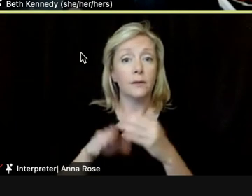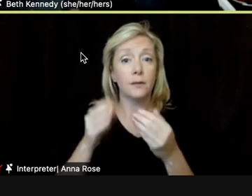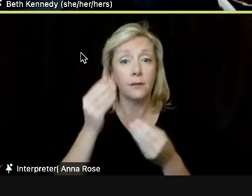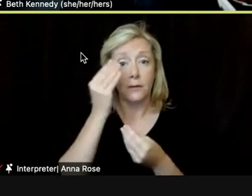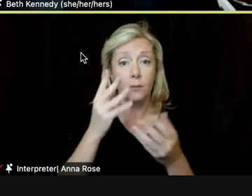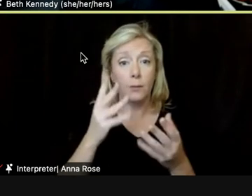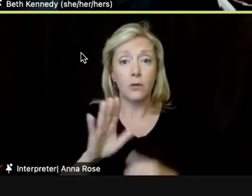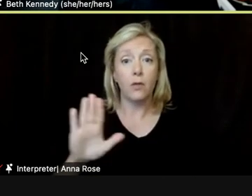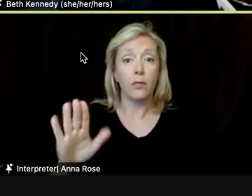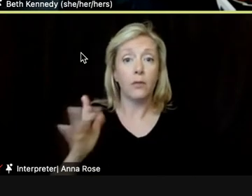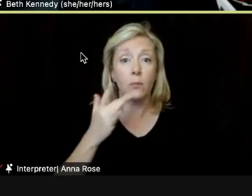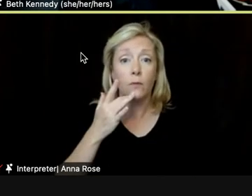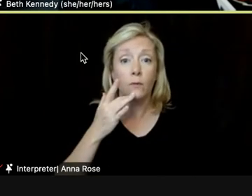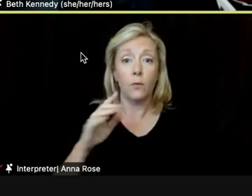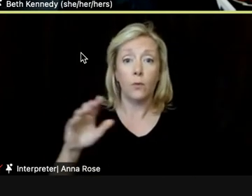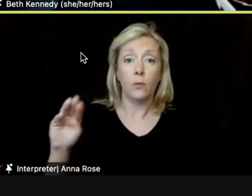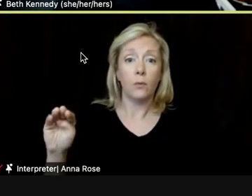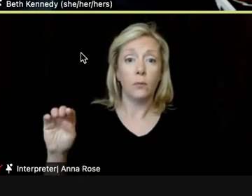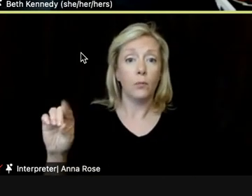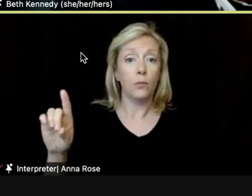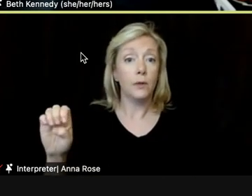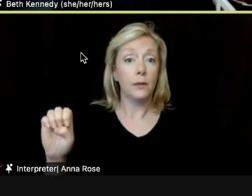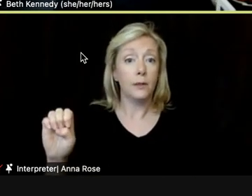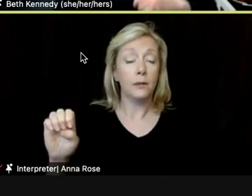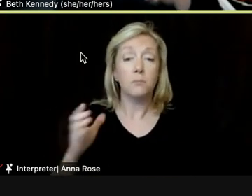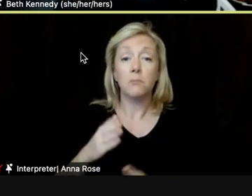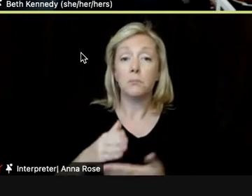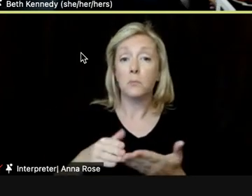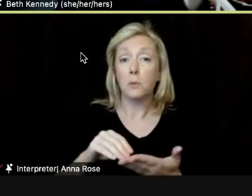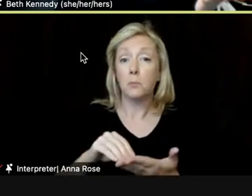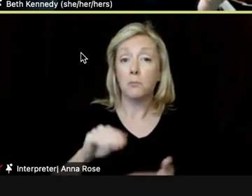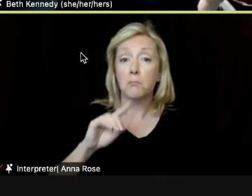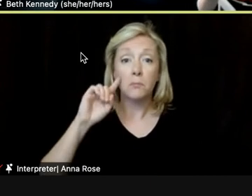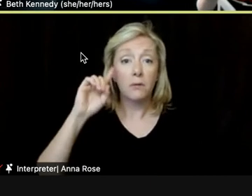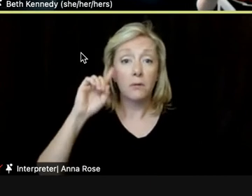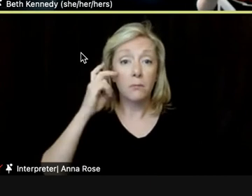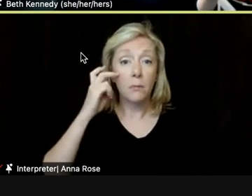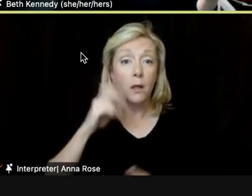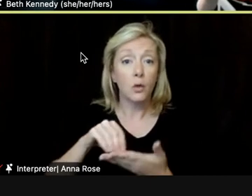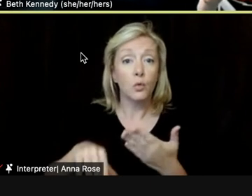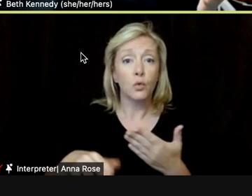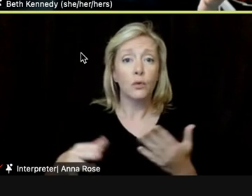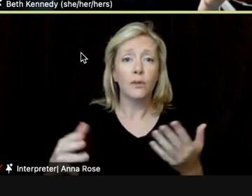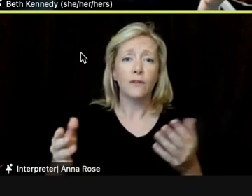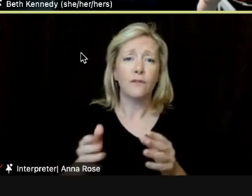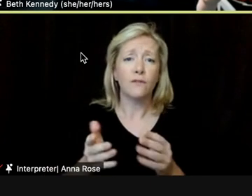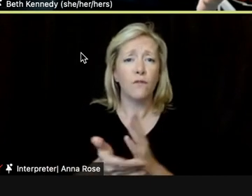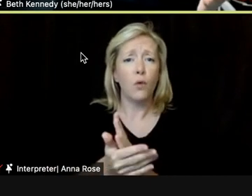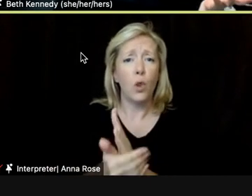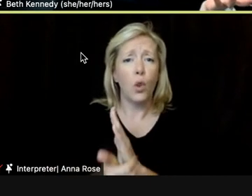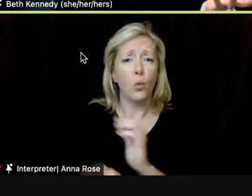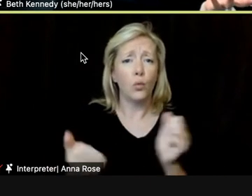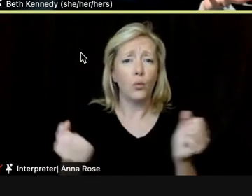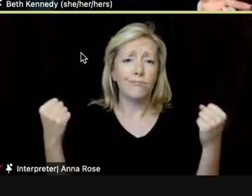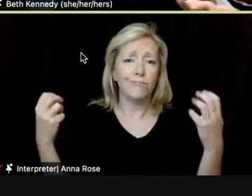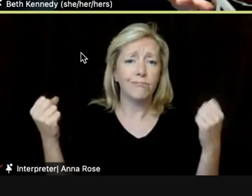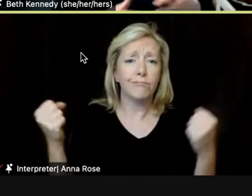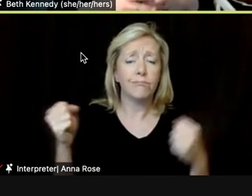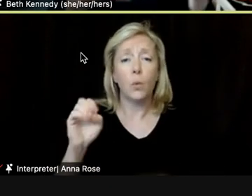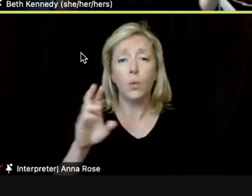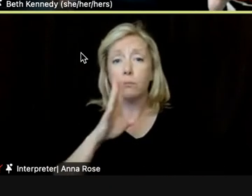particular mode. We have kids who are deafblind who are fluent language users, either in English or